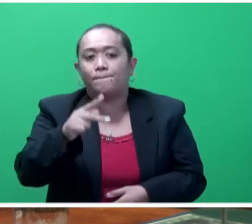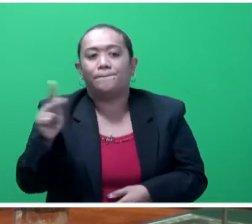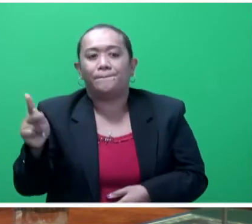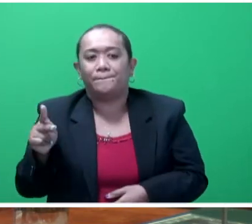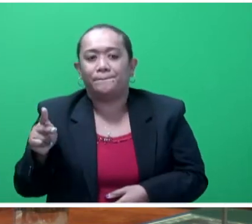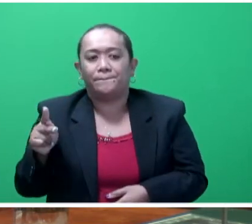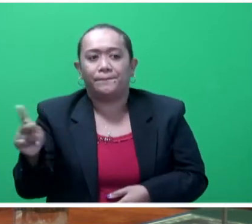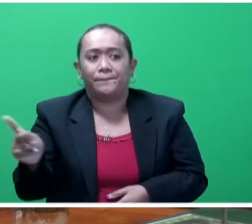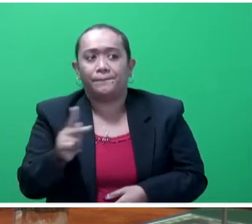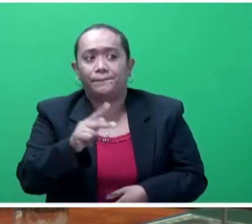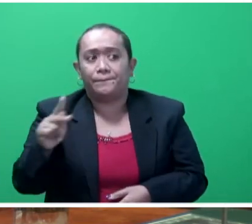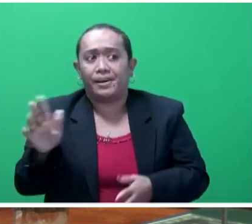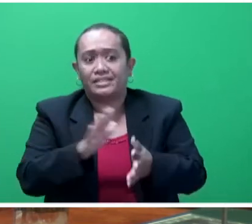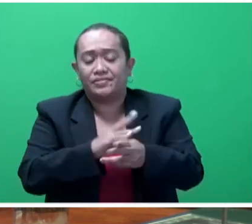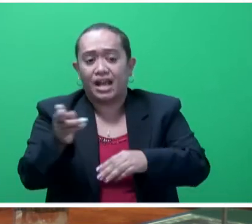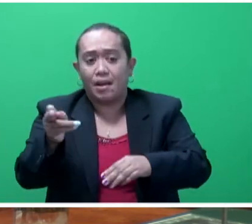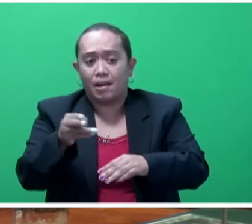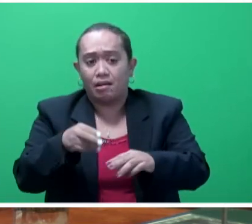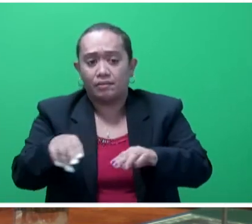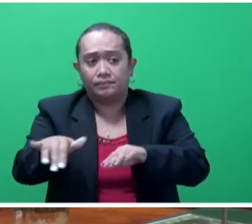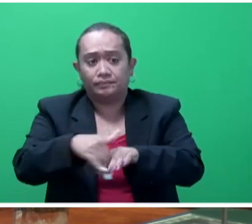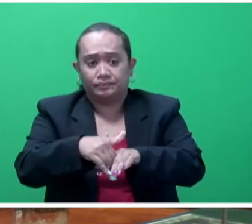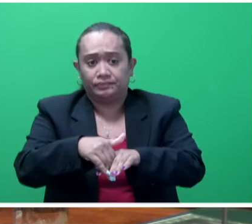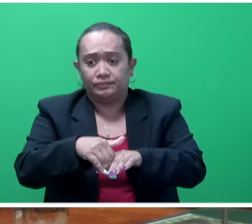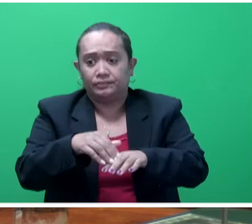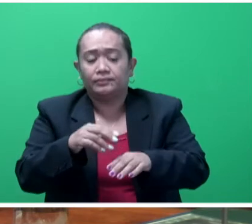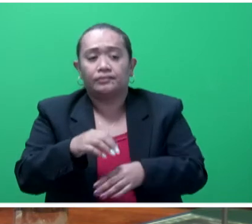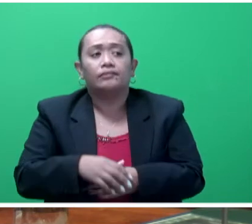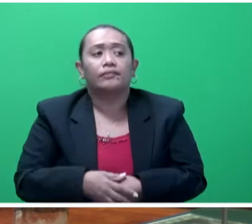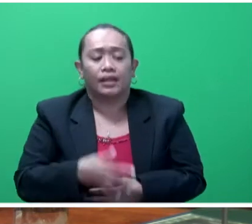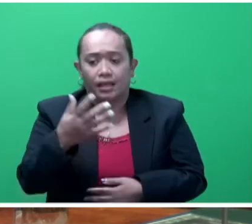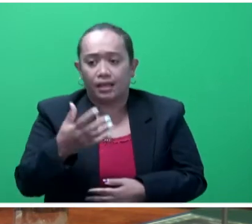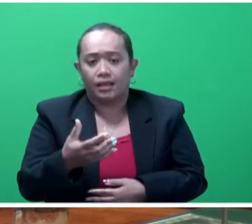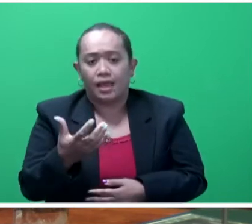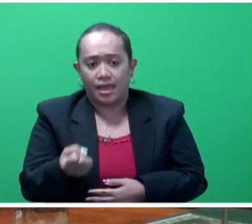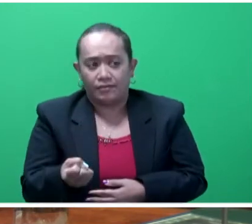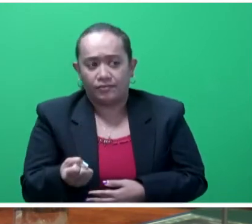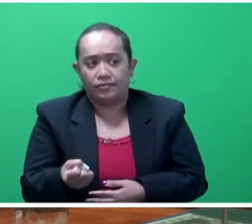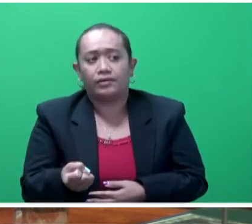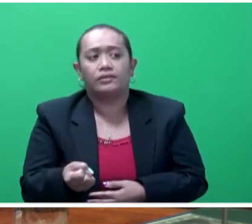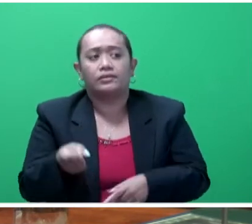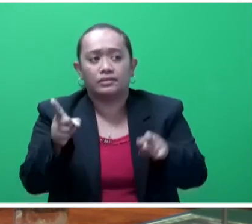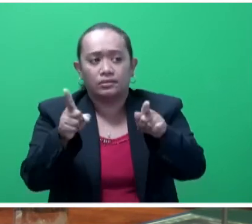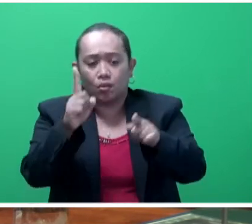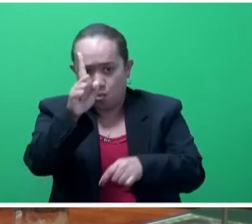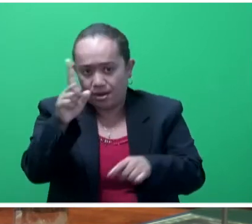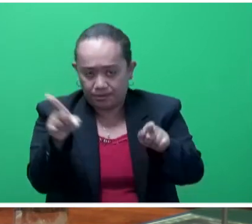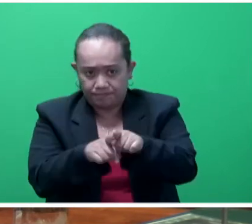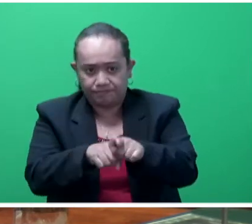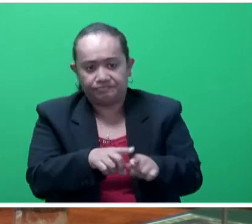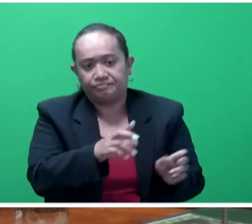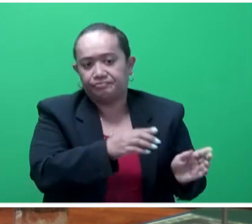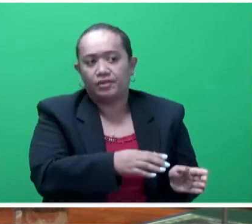services to the Navua Fire District. The Navua fire truck, including firefighters